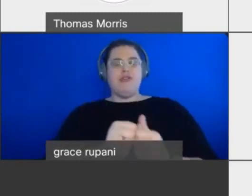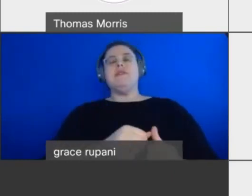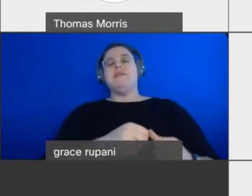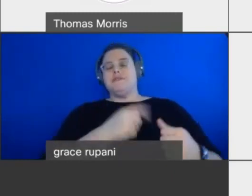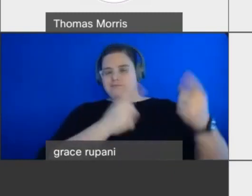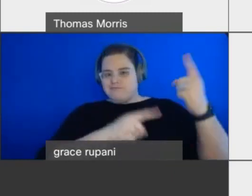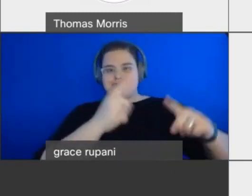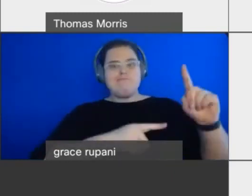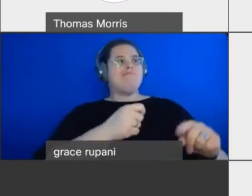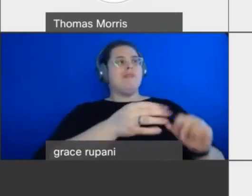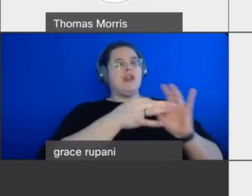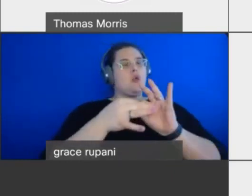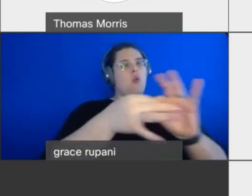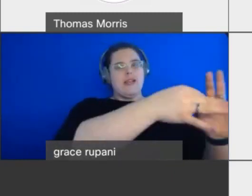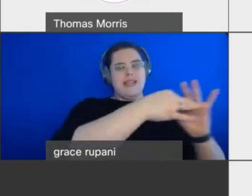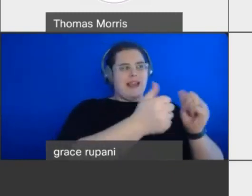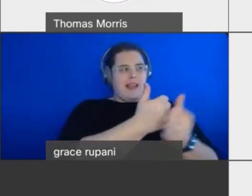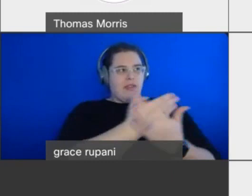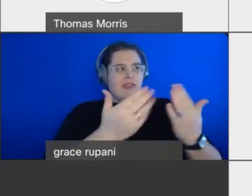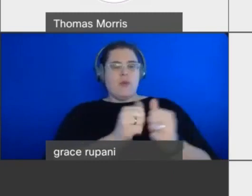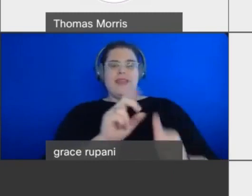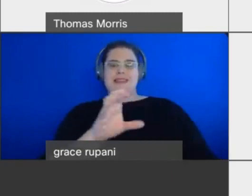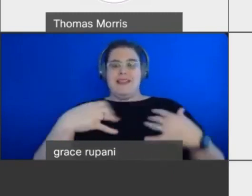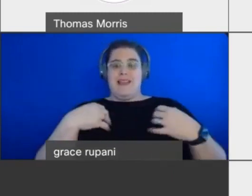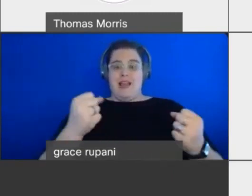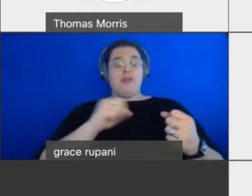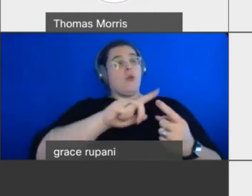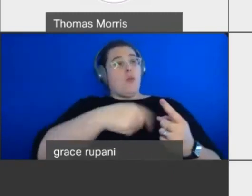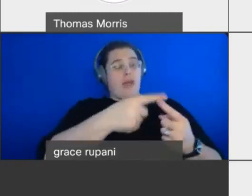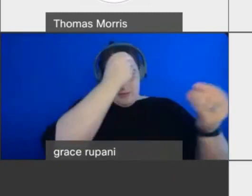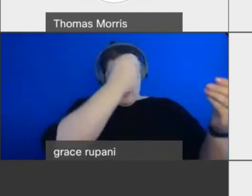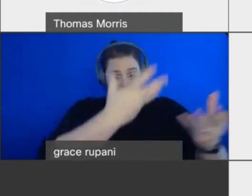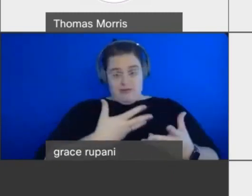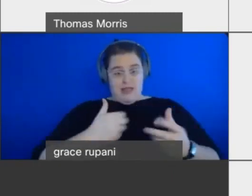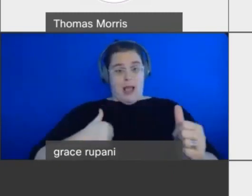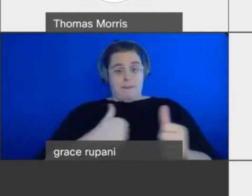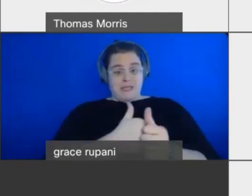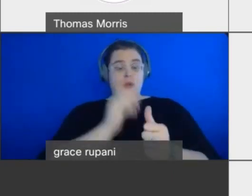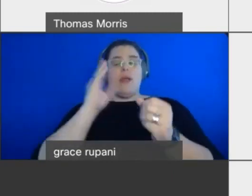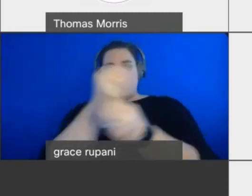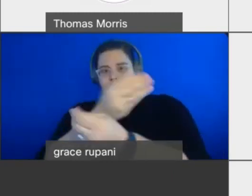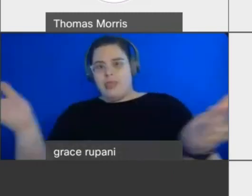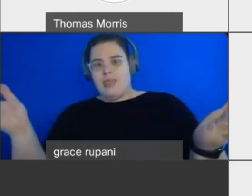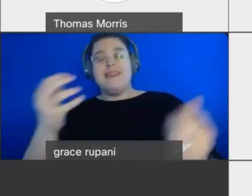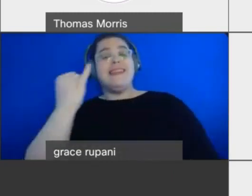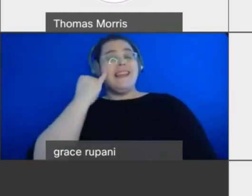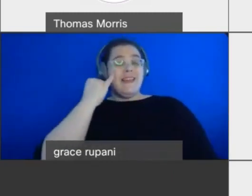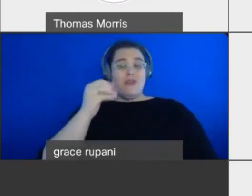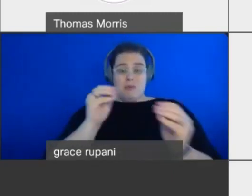can coordinate that, we will provide those. And if there's anything else to add to that, Karen, please feel free.